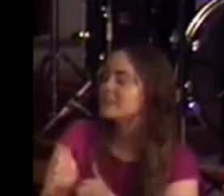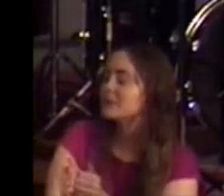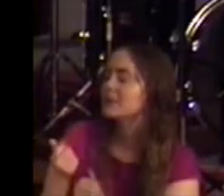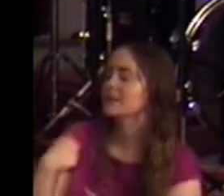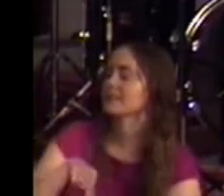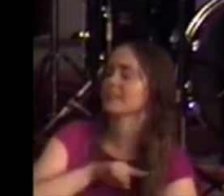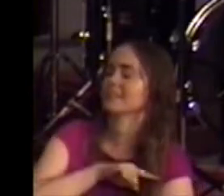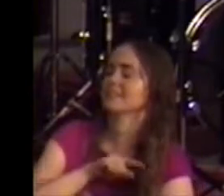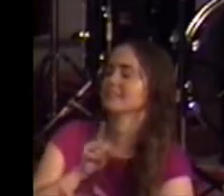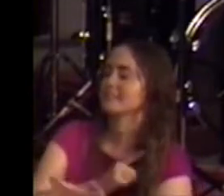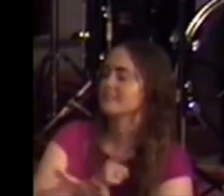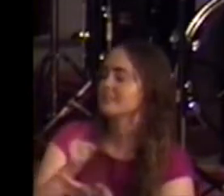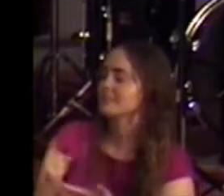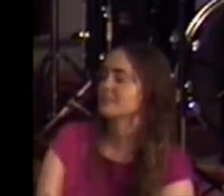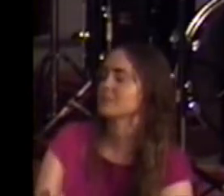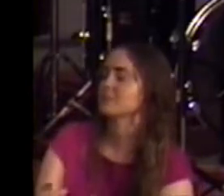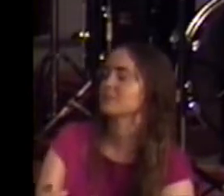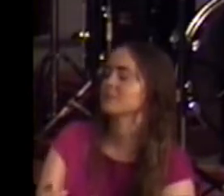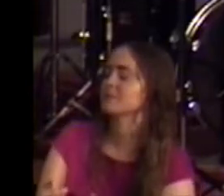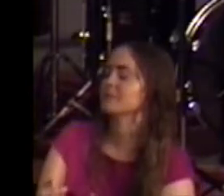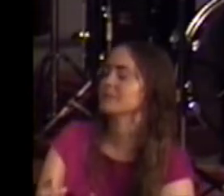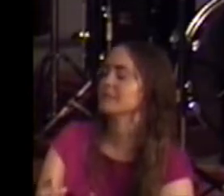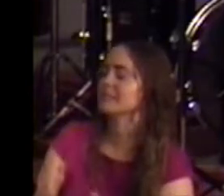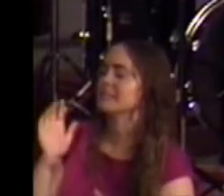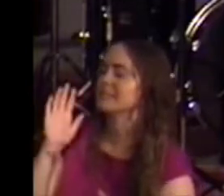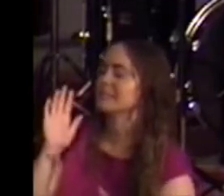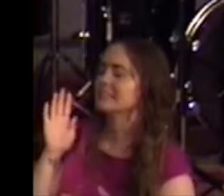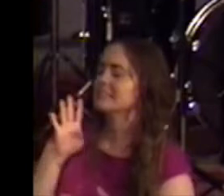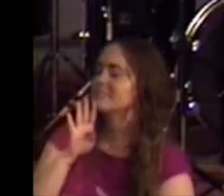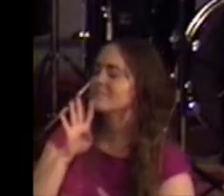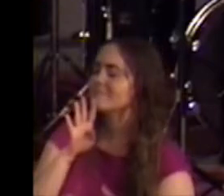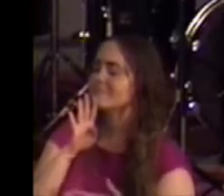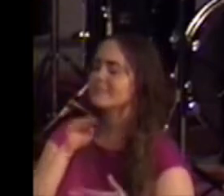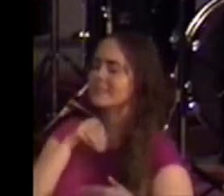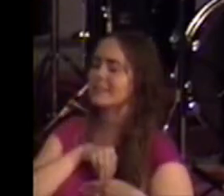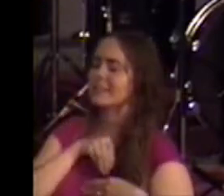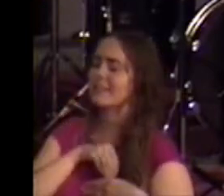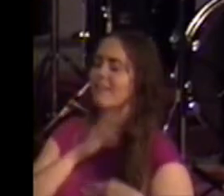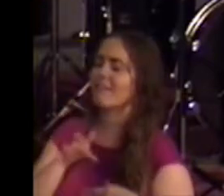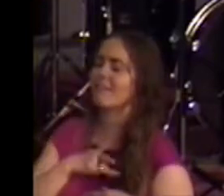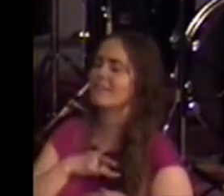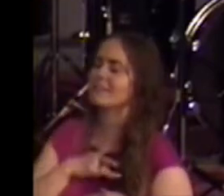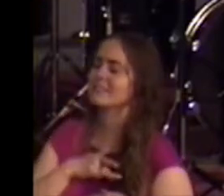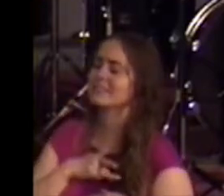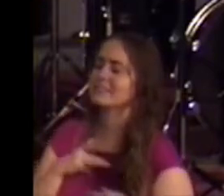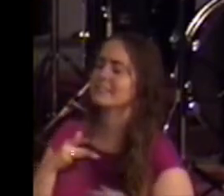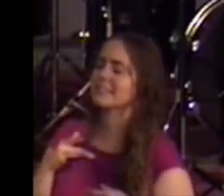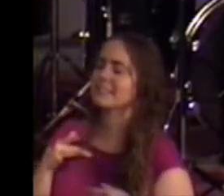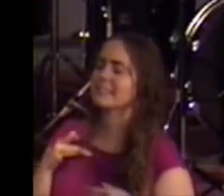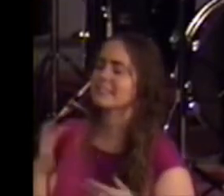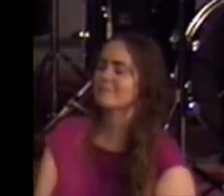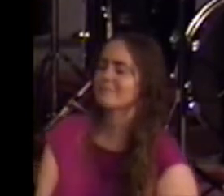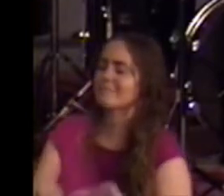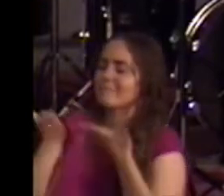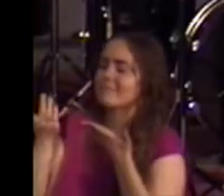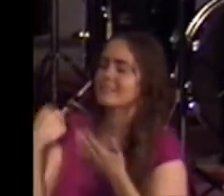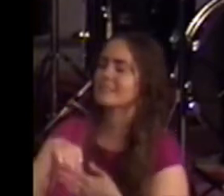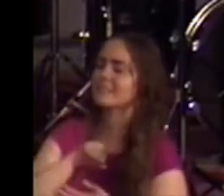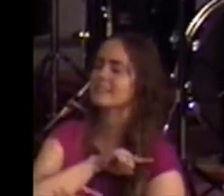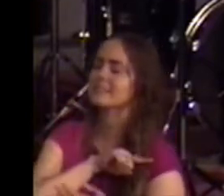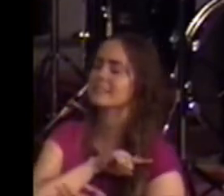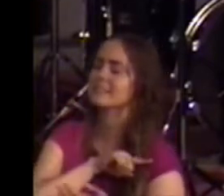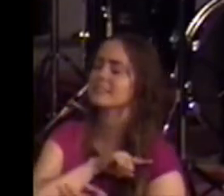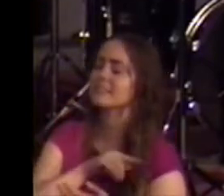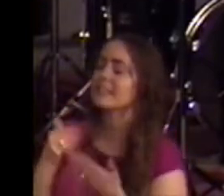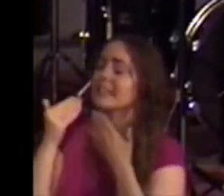that you would just speak to our hearts in such a way that would encourage us and edify us and lift us up, Lord. And we thank you